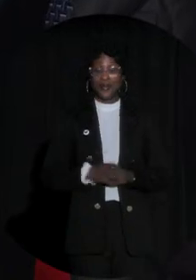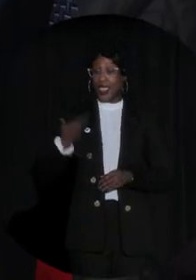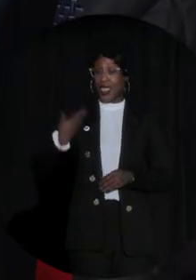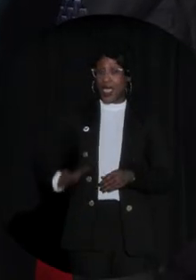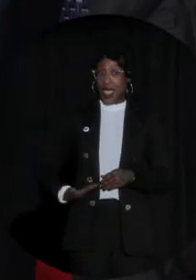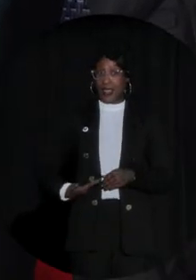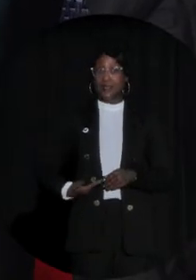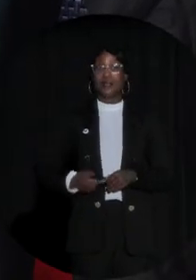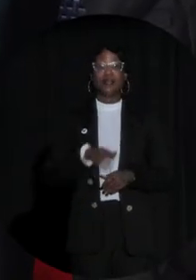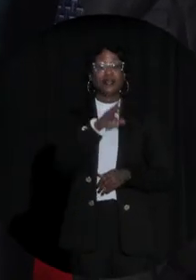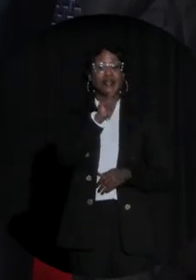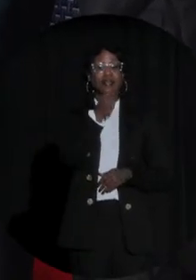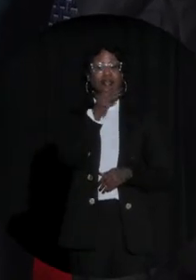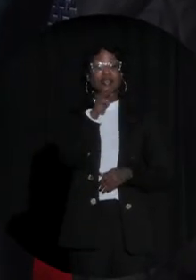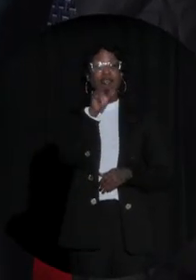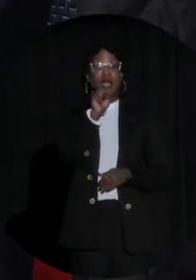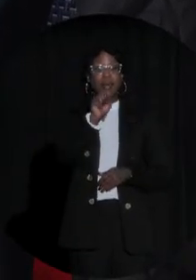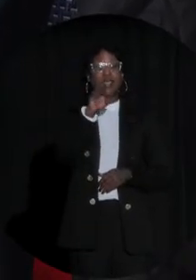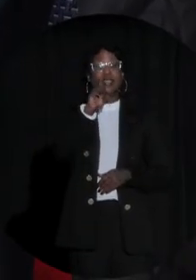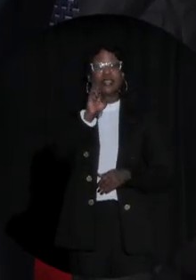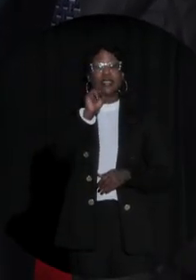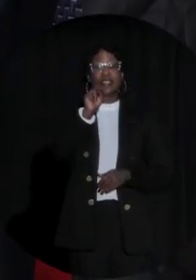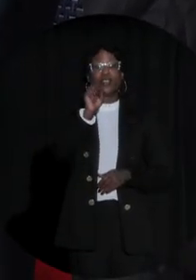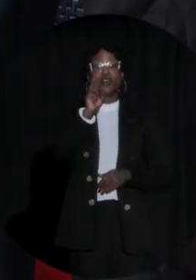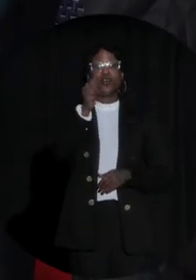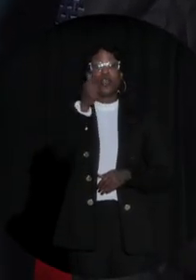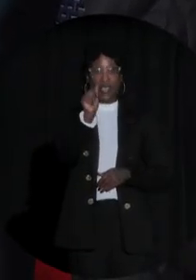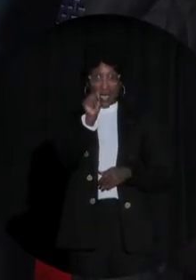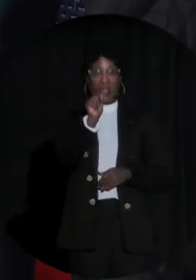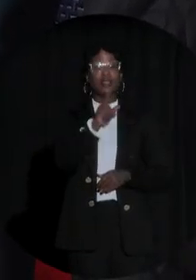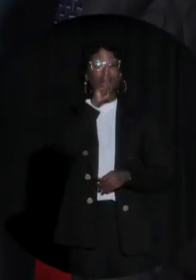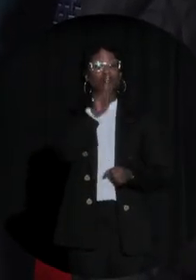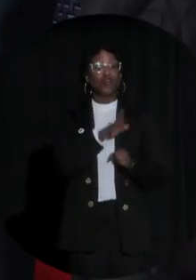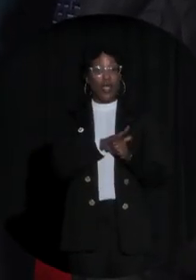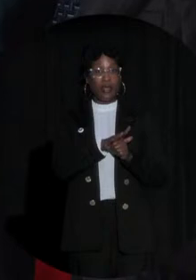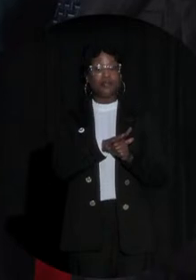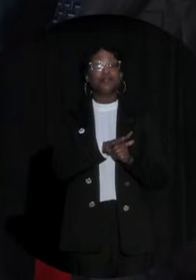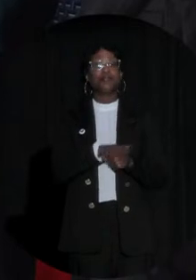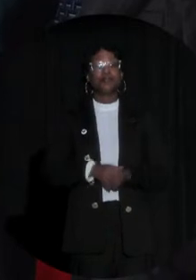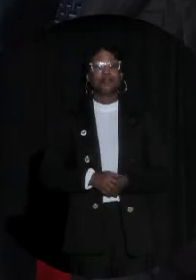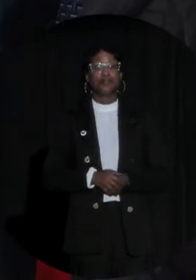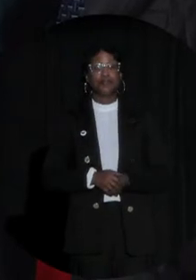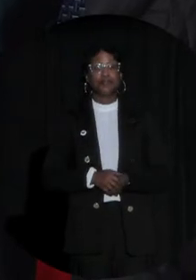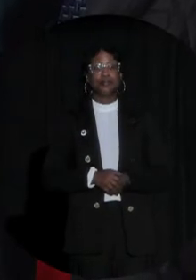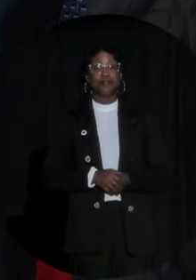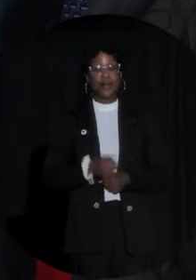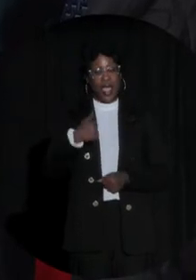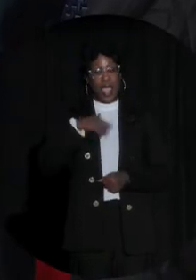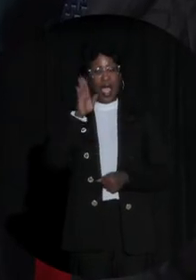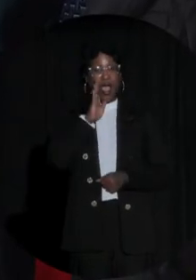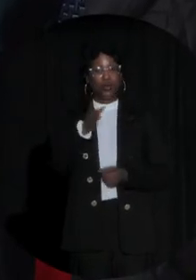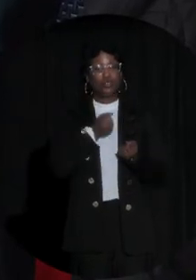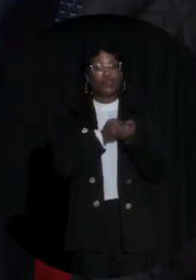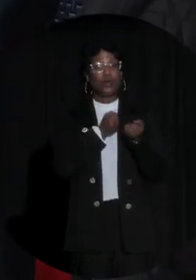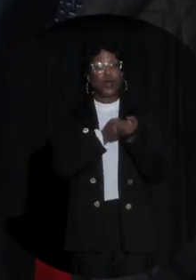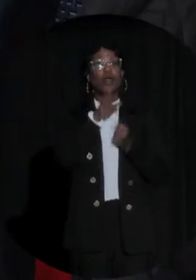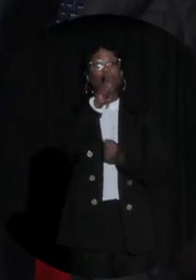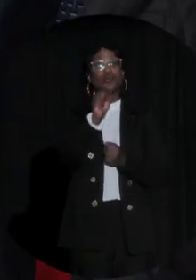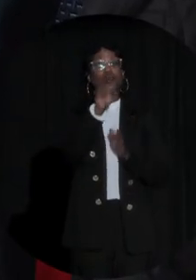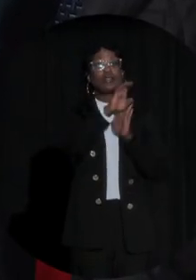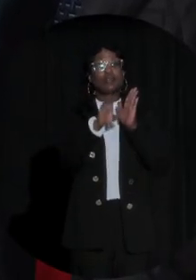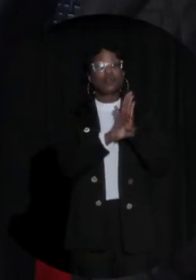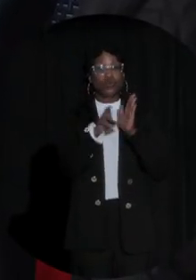I. State your name. Thomas Dernoga. Do solemnly swear. Do solemnly swear. That I will support the Constitution of the United States. That I will support